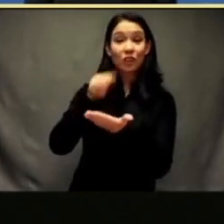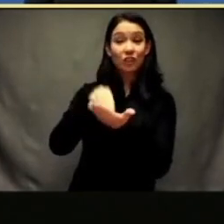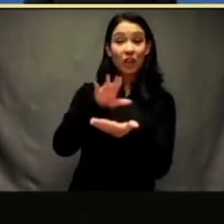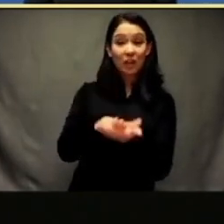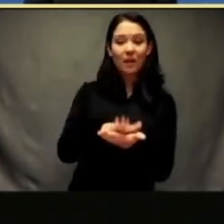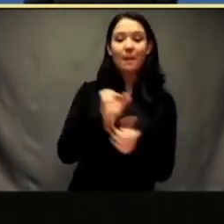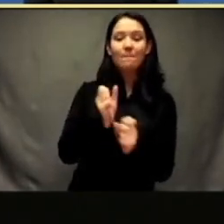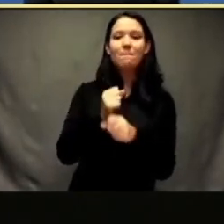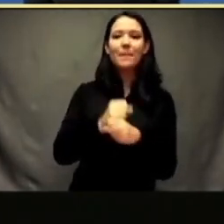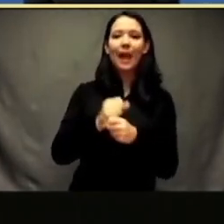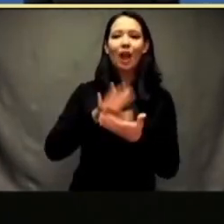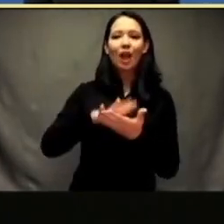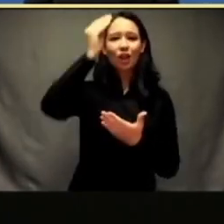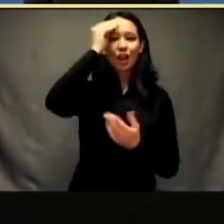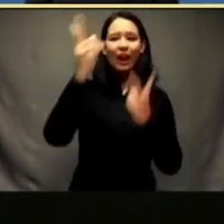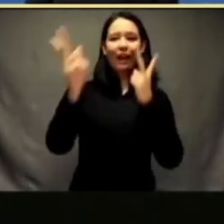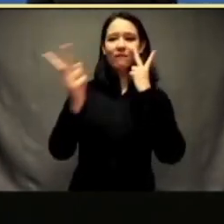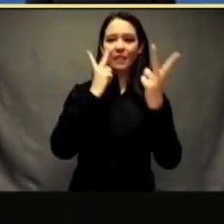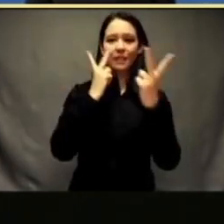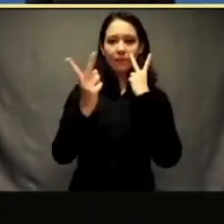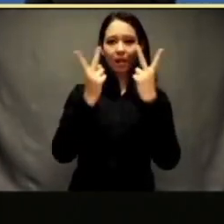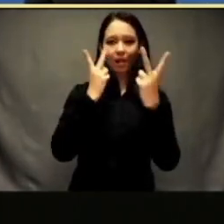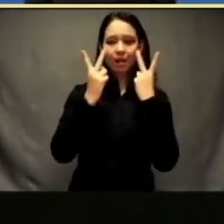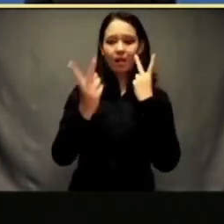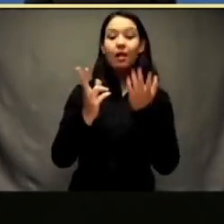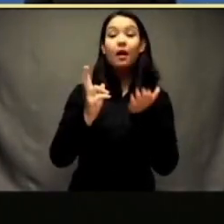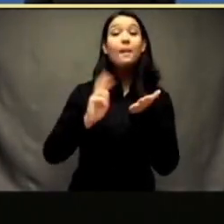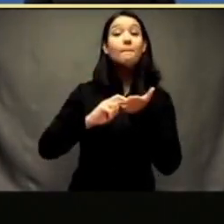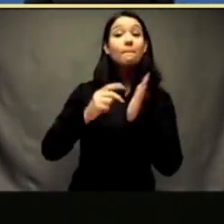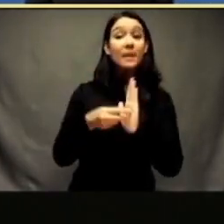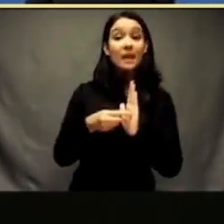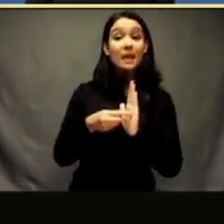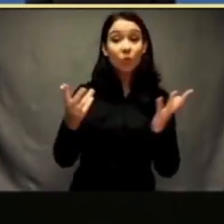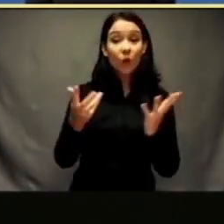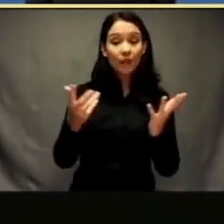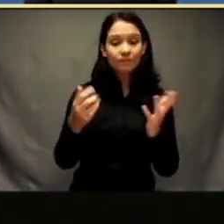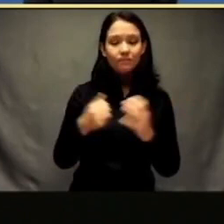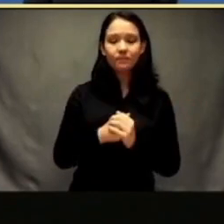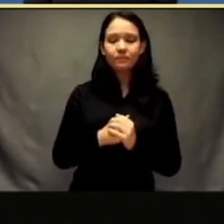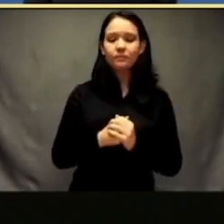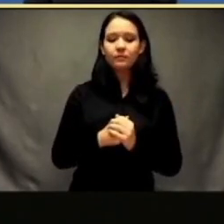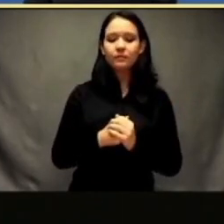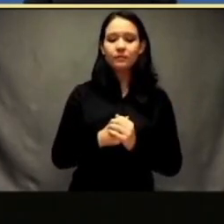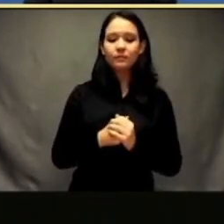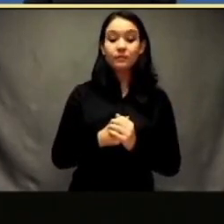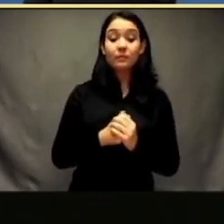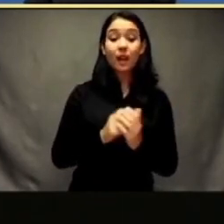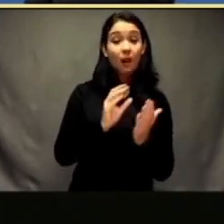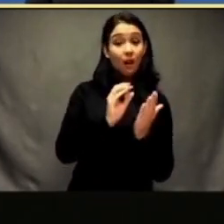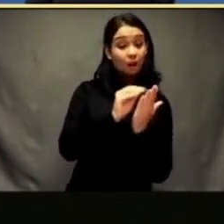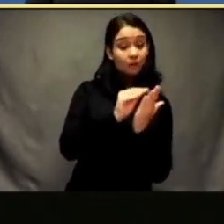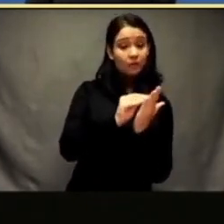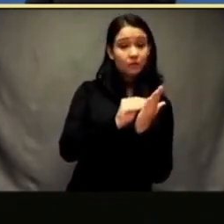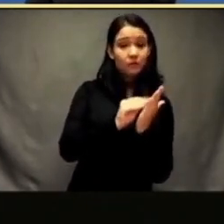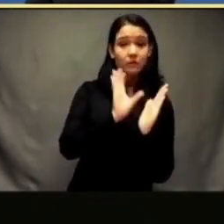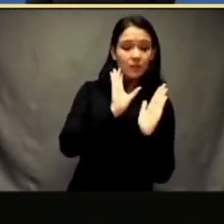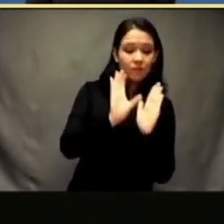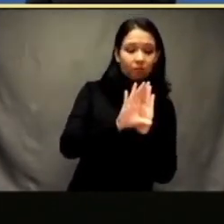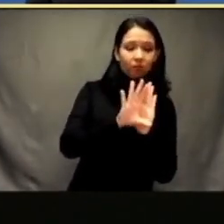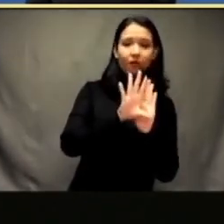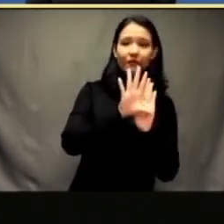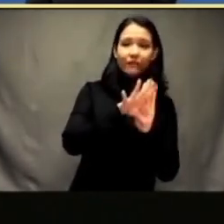learning visible. And what we mean by that is, how can we use documentation, the